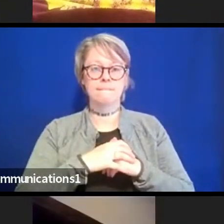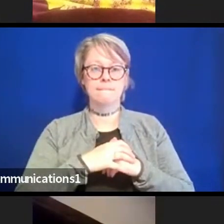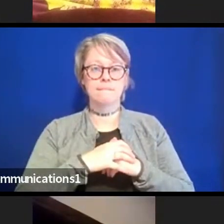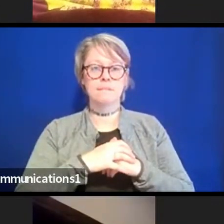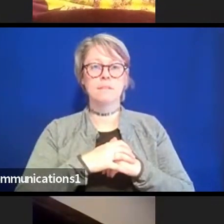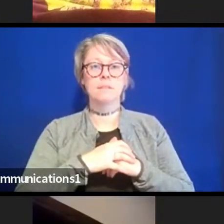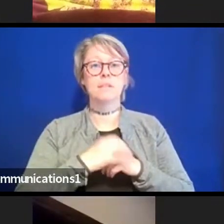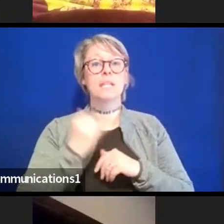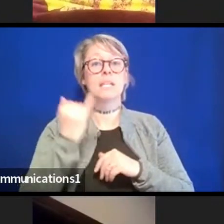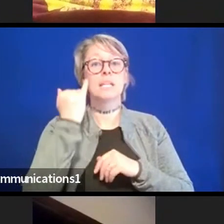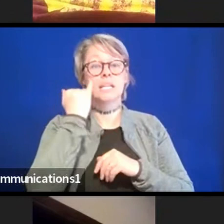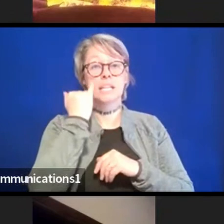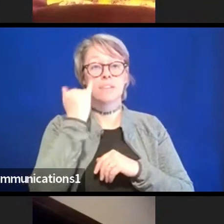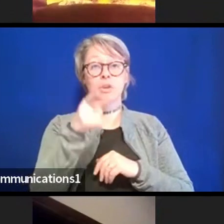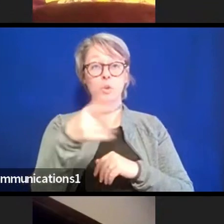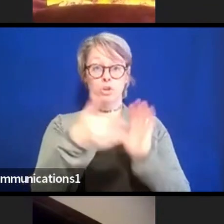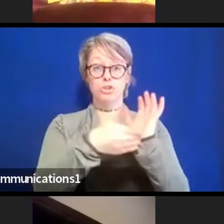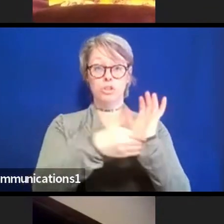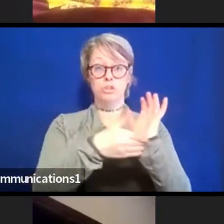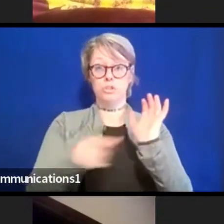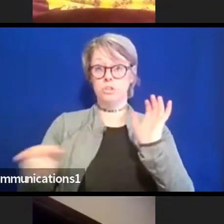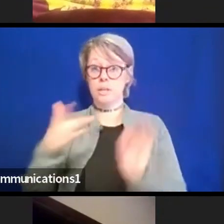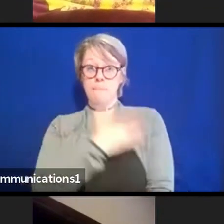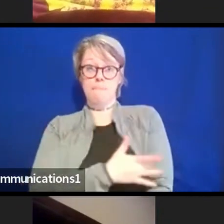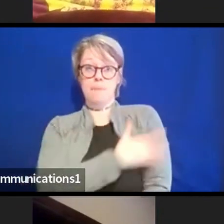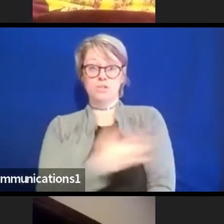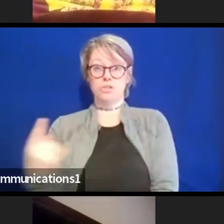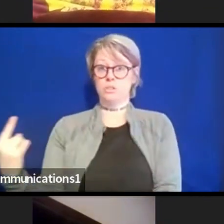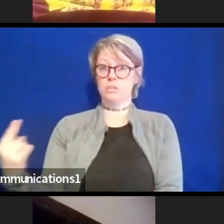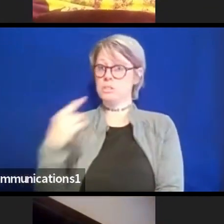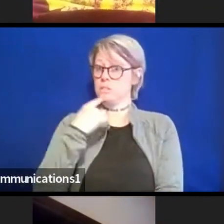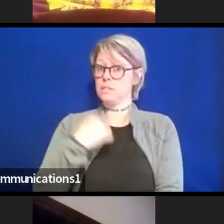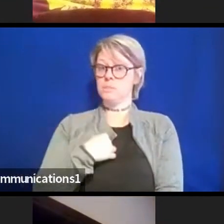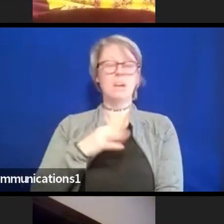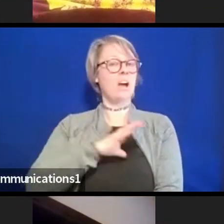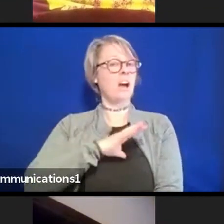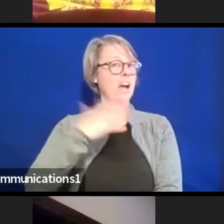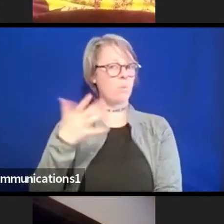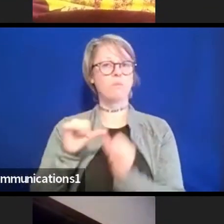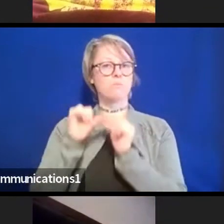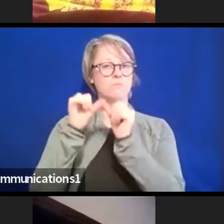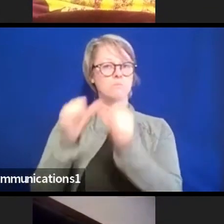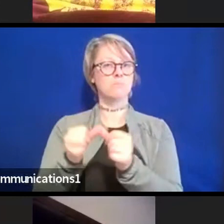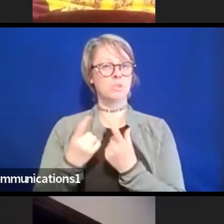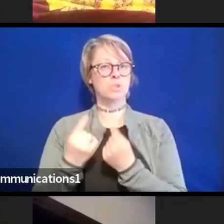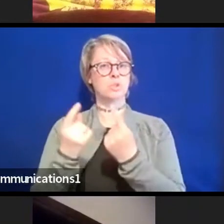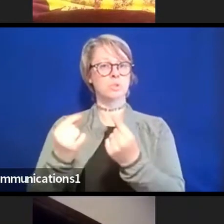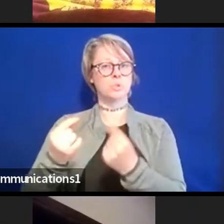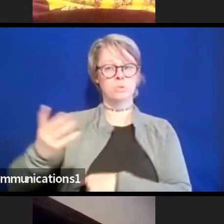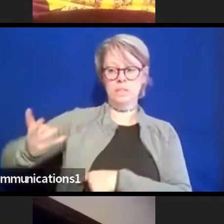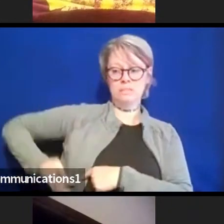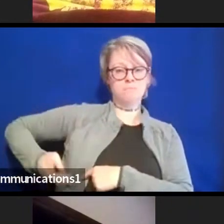you're a doctor and your patient says, unplug that dialysis machine, and you don't want it